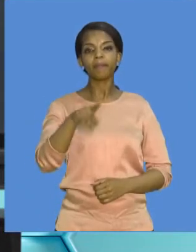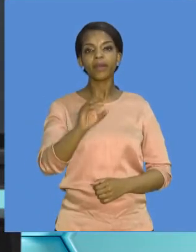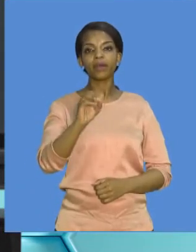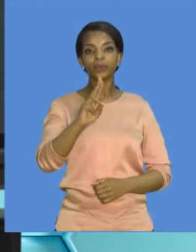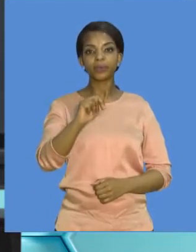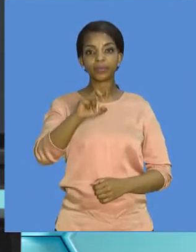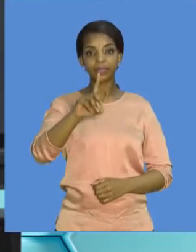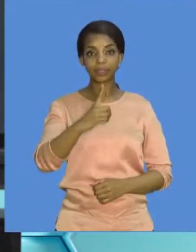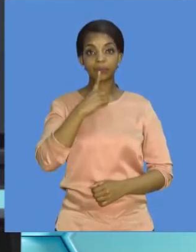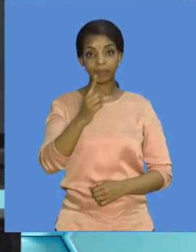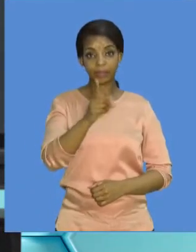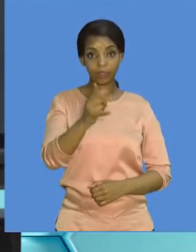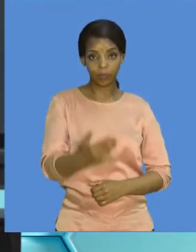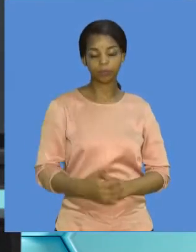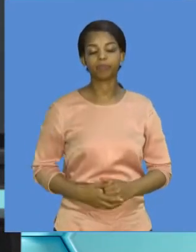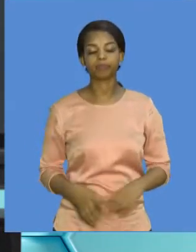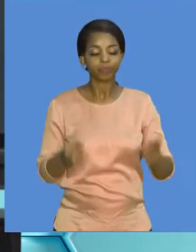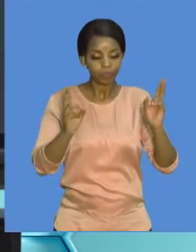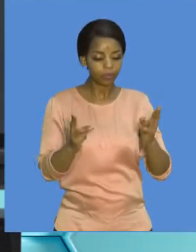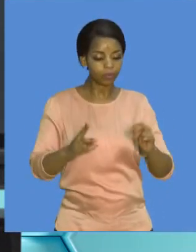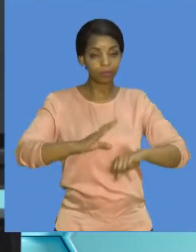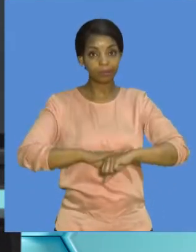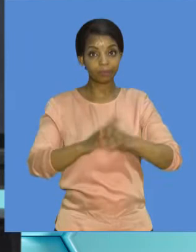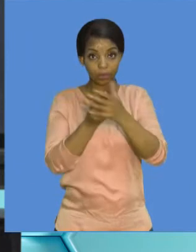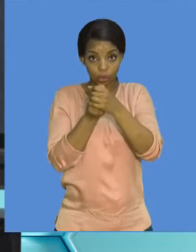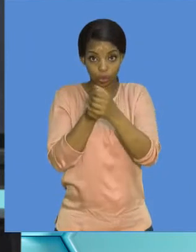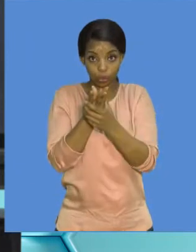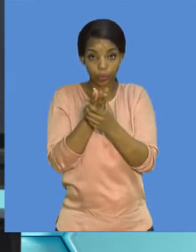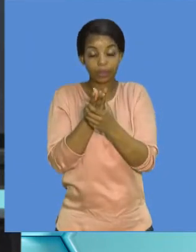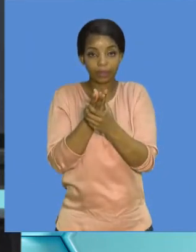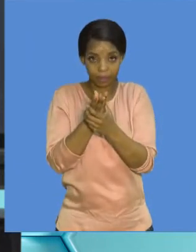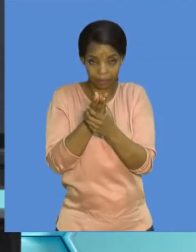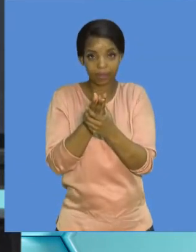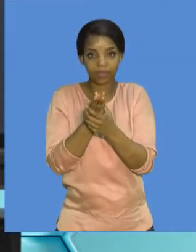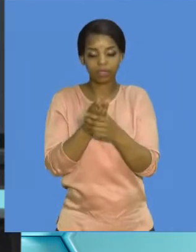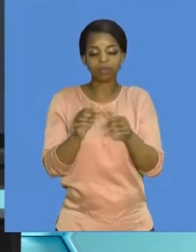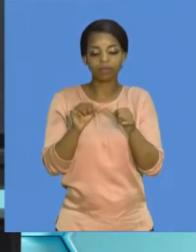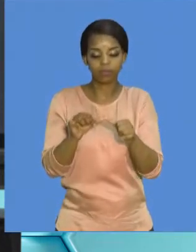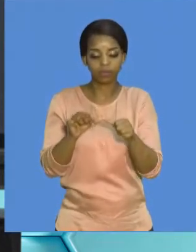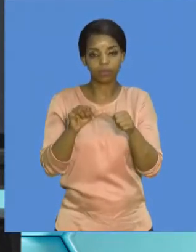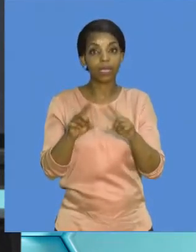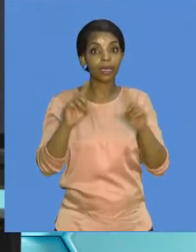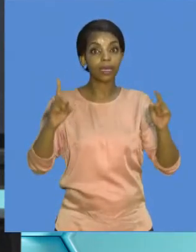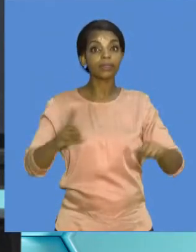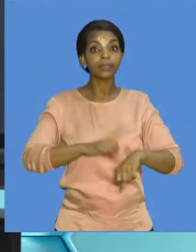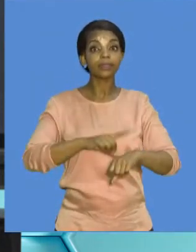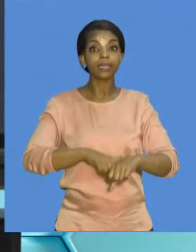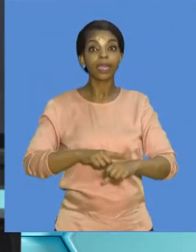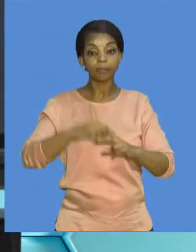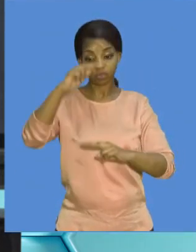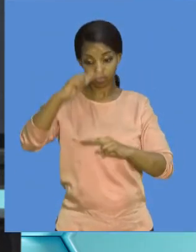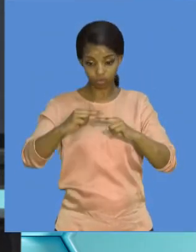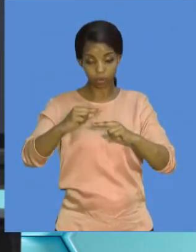will be a bit small. But over a short period of time, then our growth, as you see here, is